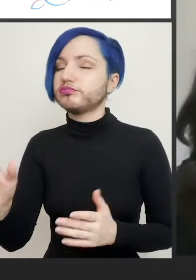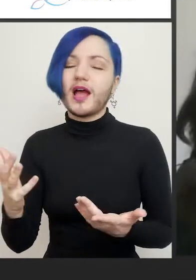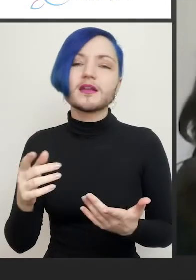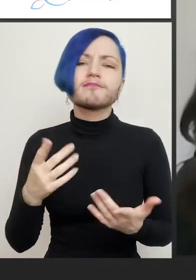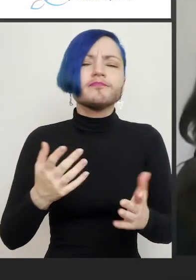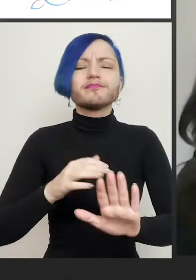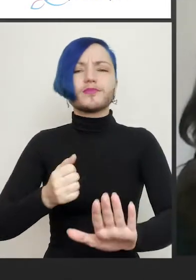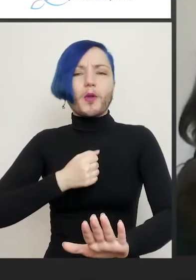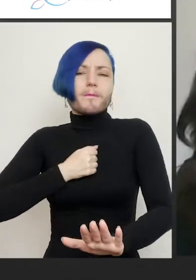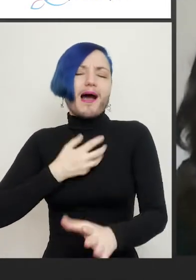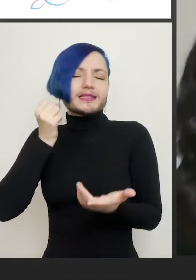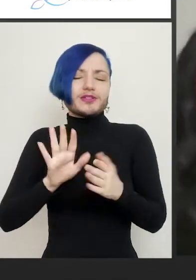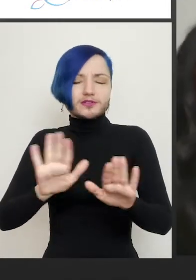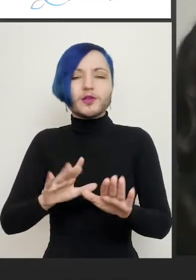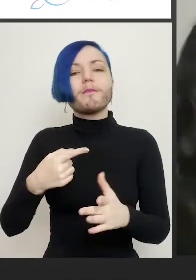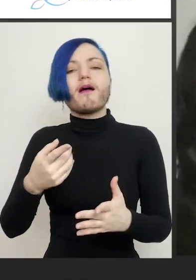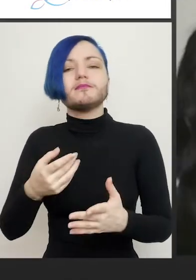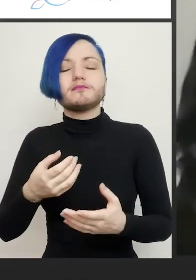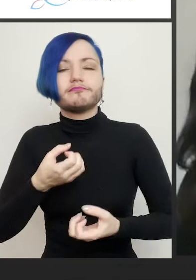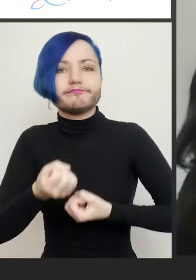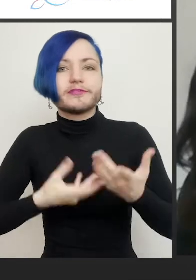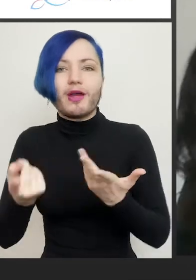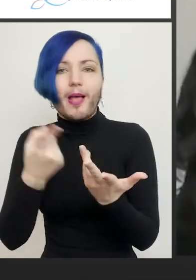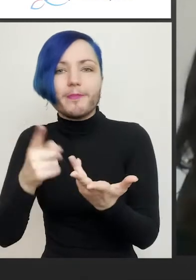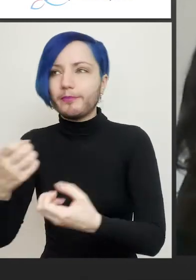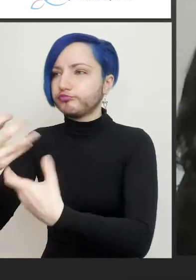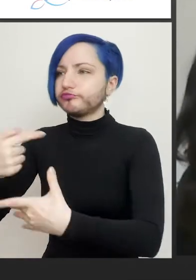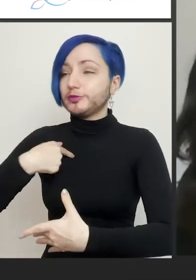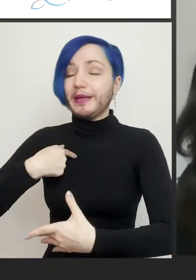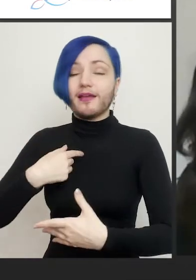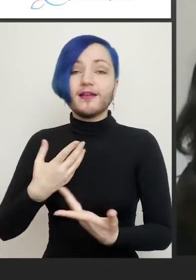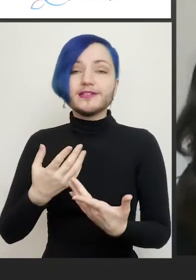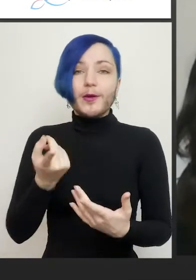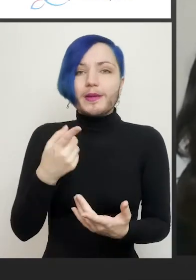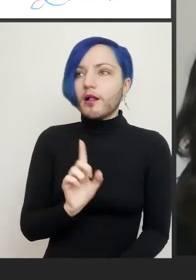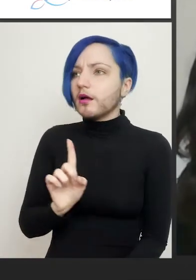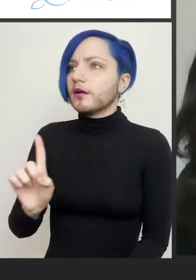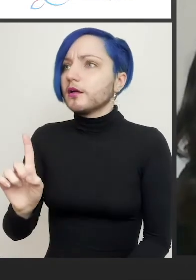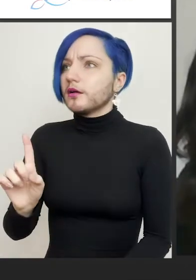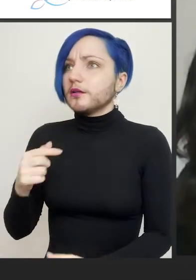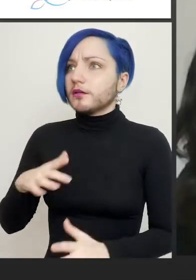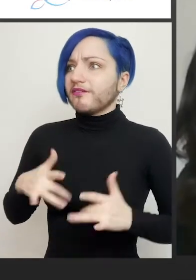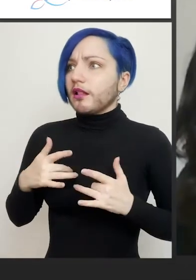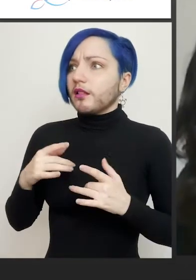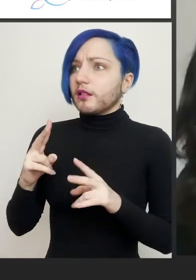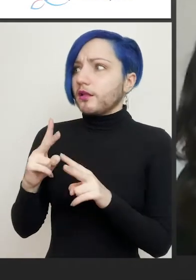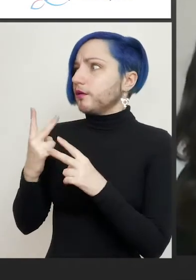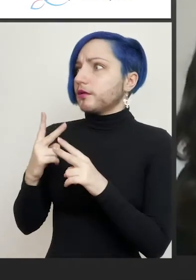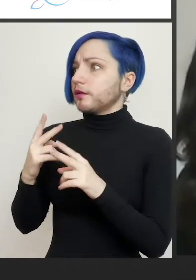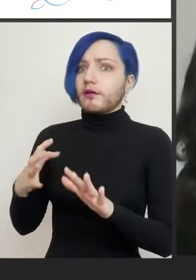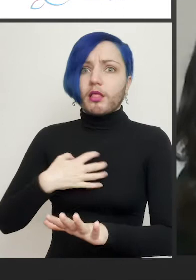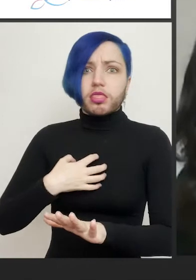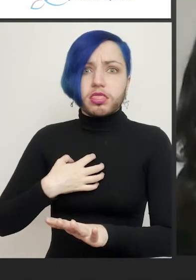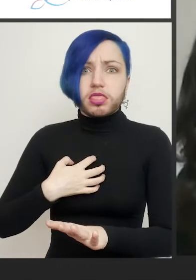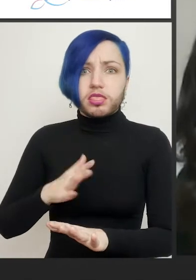that I've heard, not mine, but others who've told me, you're constantly looking over your shoulder, or, you know, suddenly terrified of